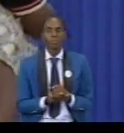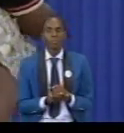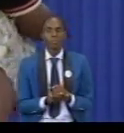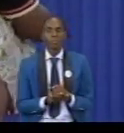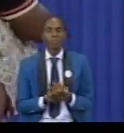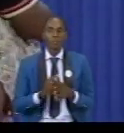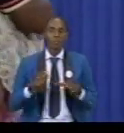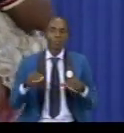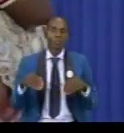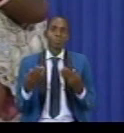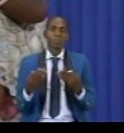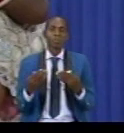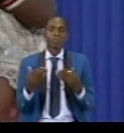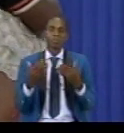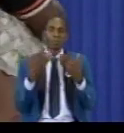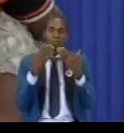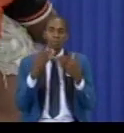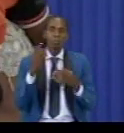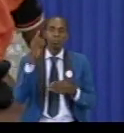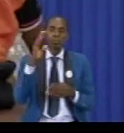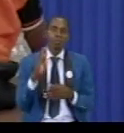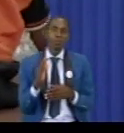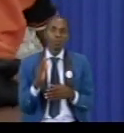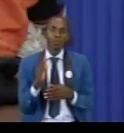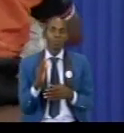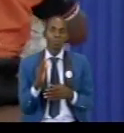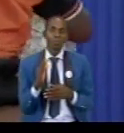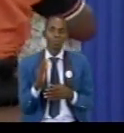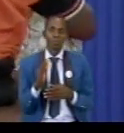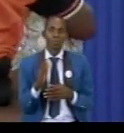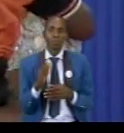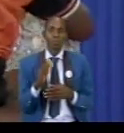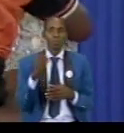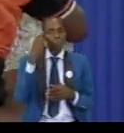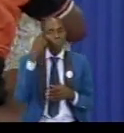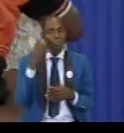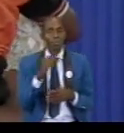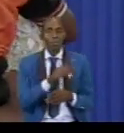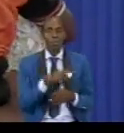I give thanks God for it. Mo dupe l'Olorun fun Olorun to da ojo